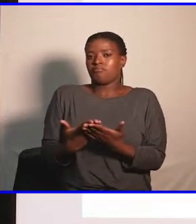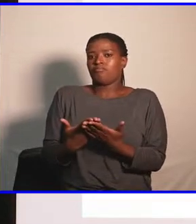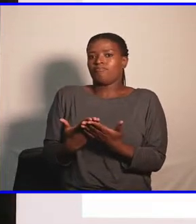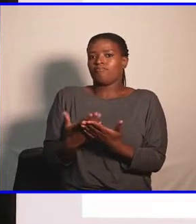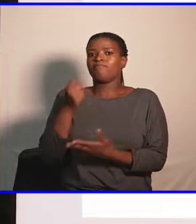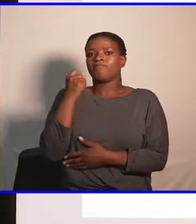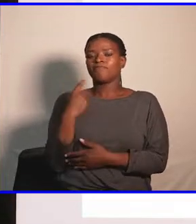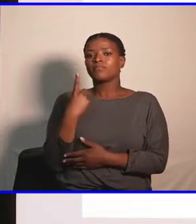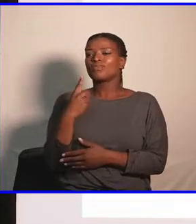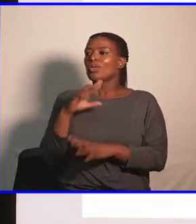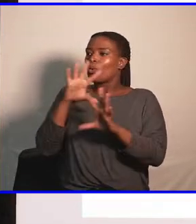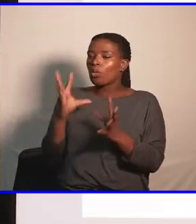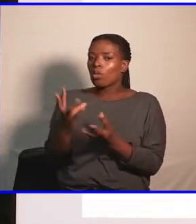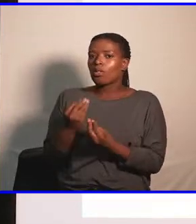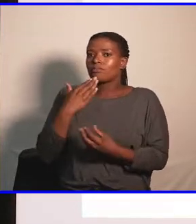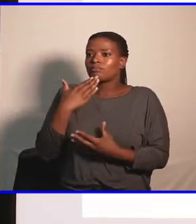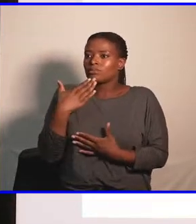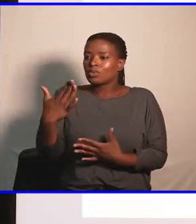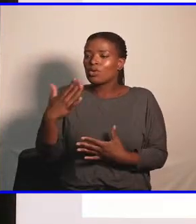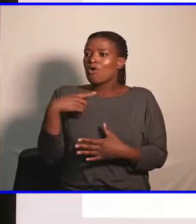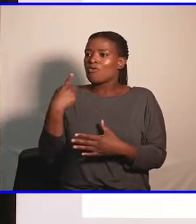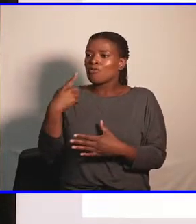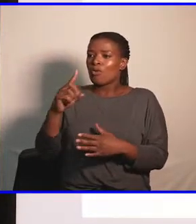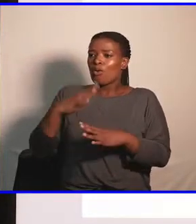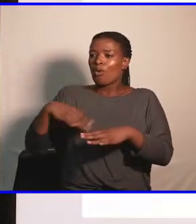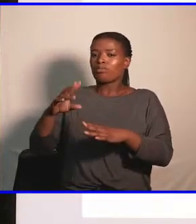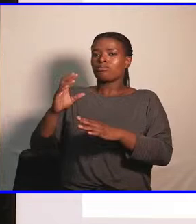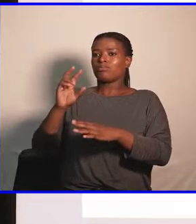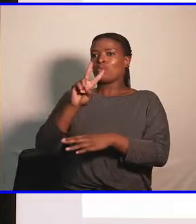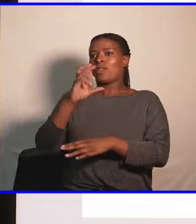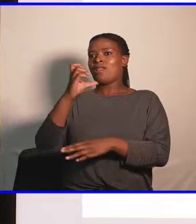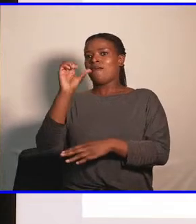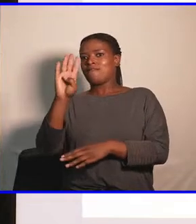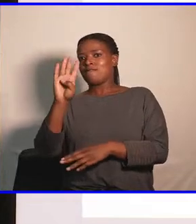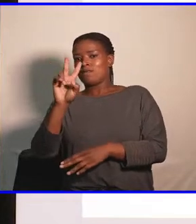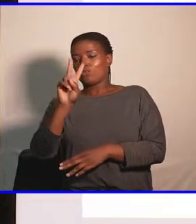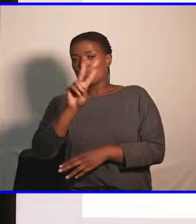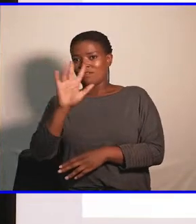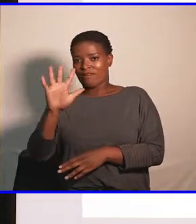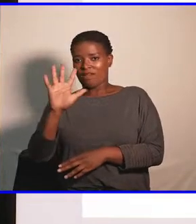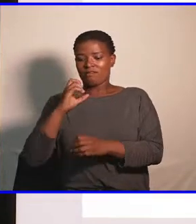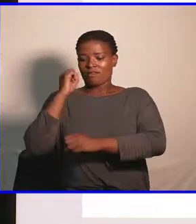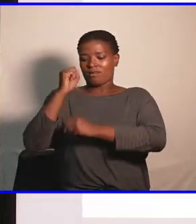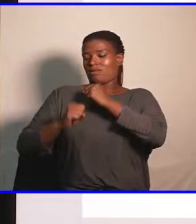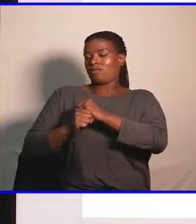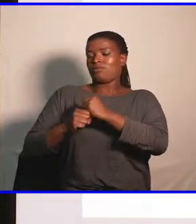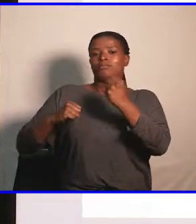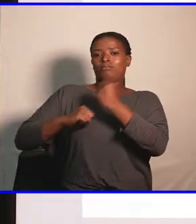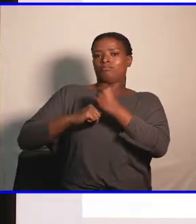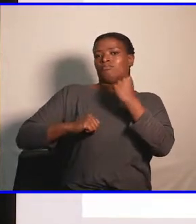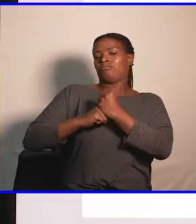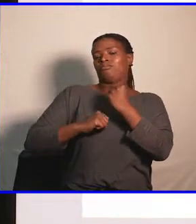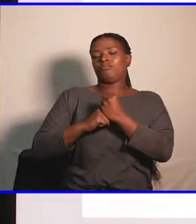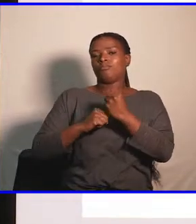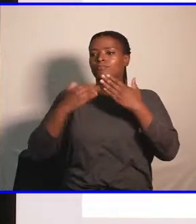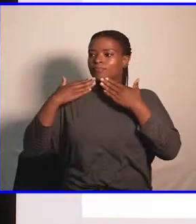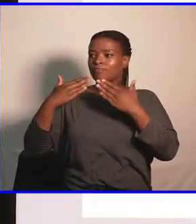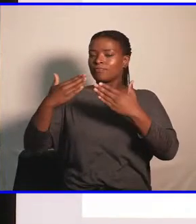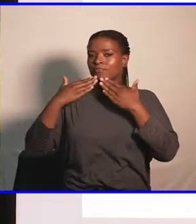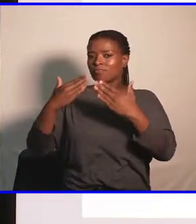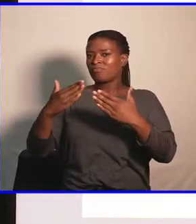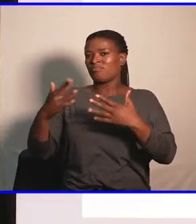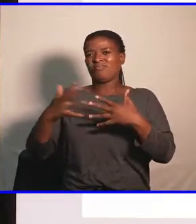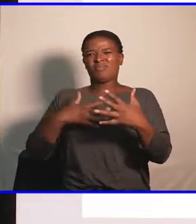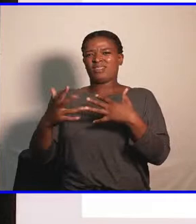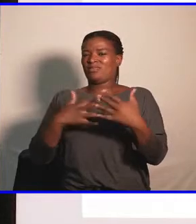So a huge thank you to everyone who has contributed to the past 25 years in whatever way you have. Over